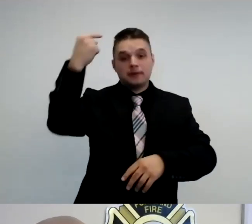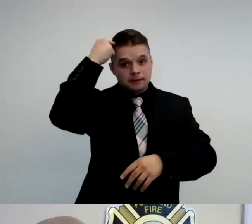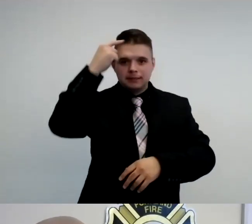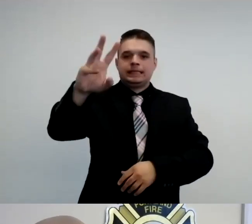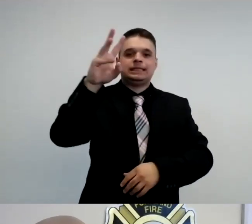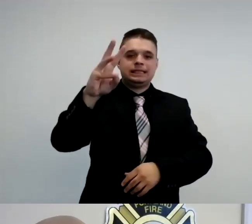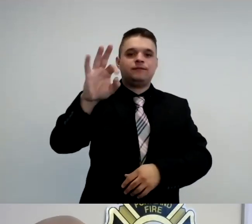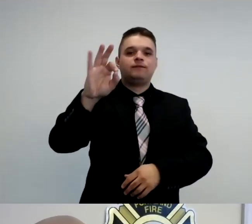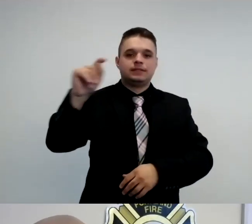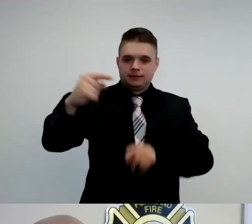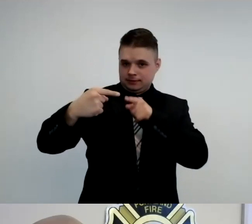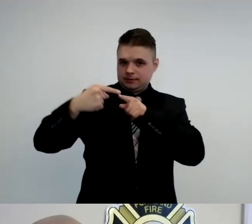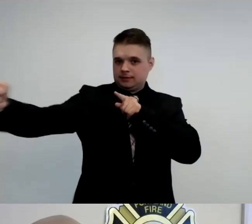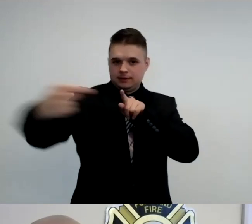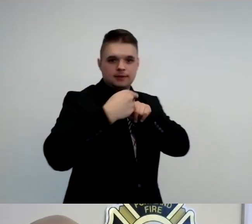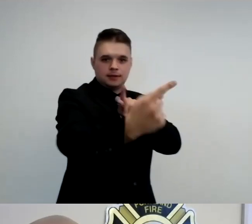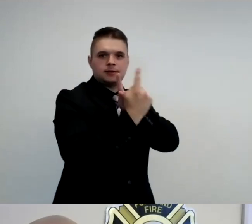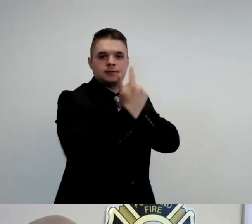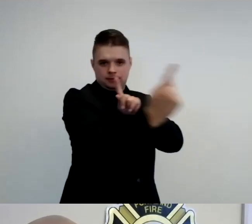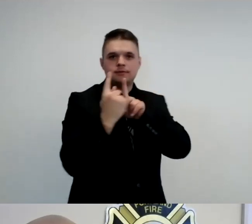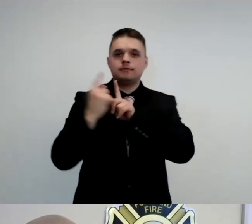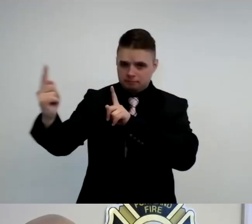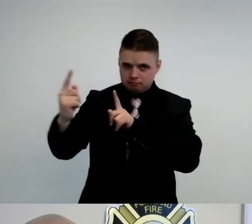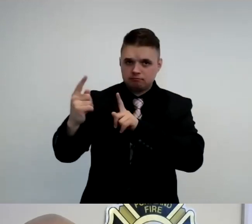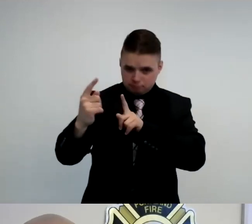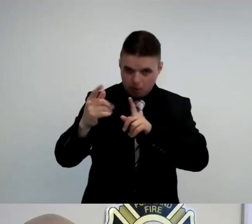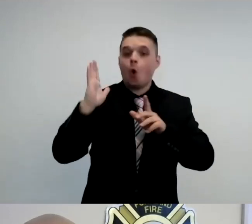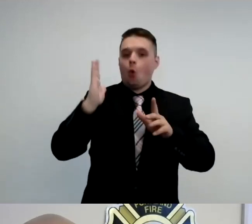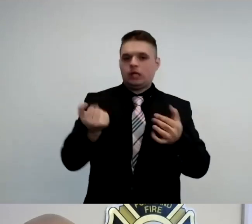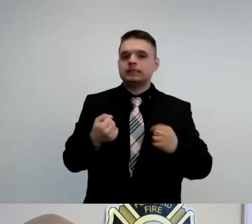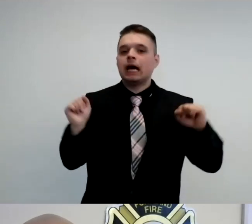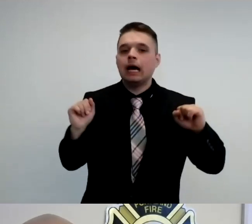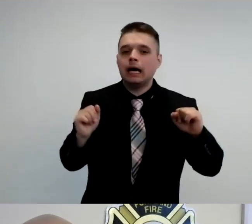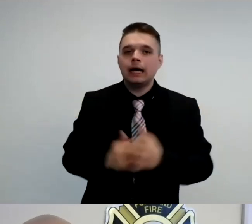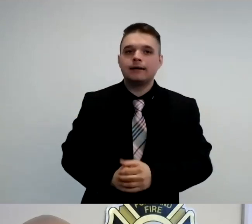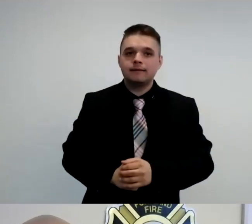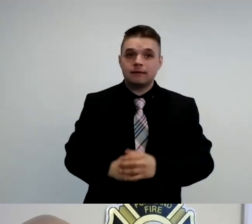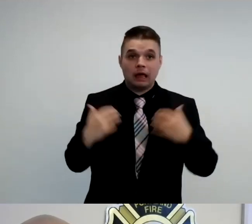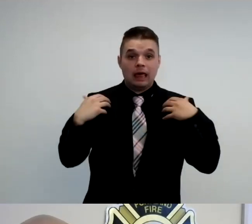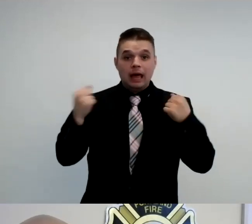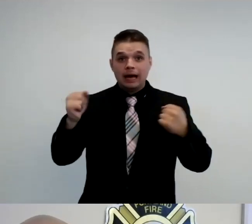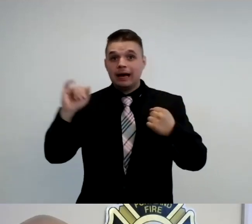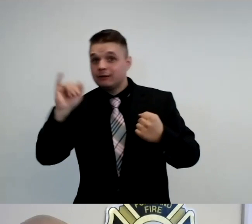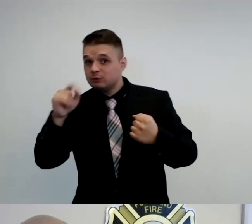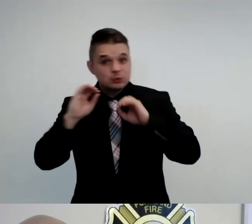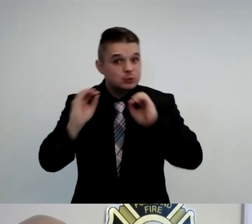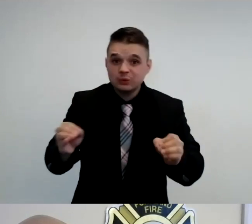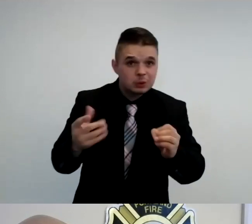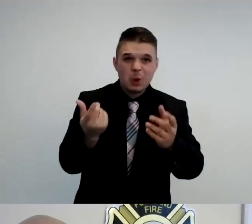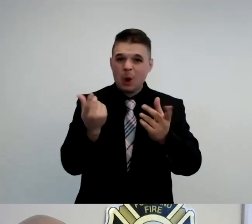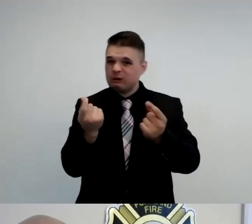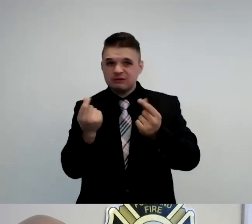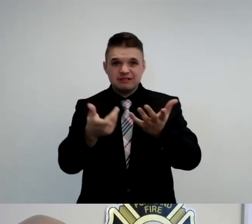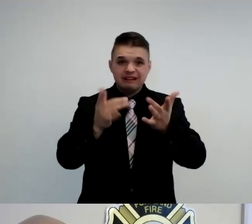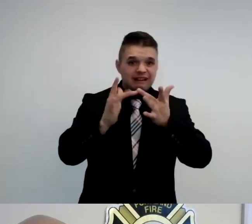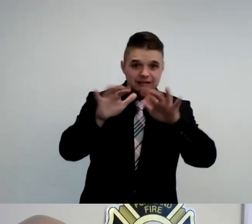safe outside. And finally, for anyone who does not have health insurance or who uses this tool and it is unsure